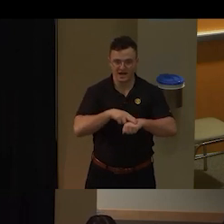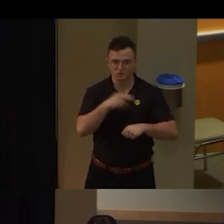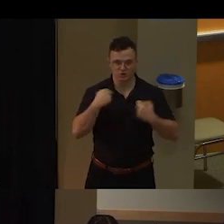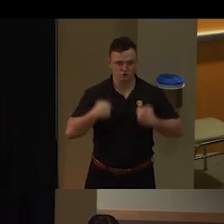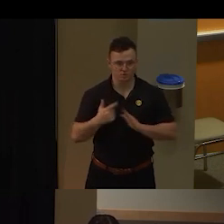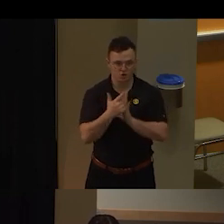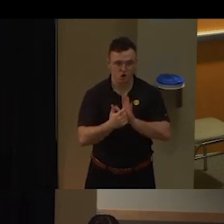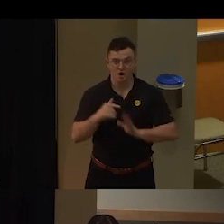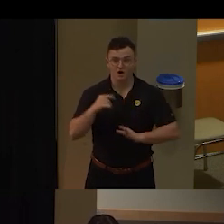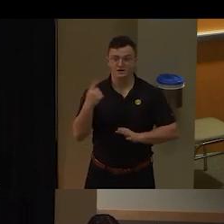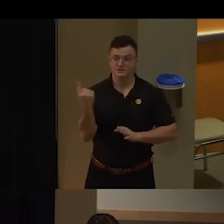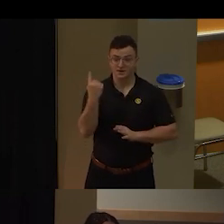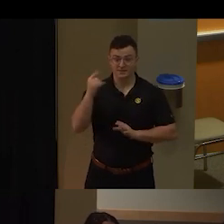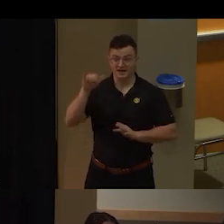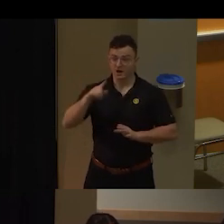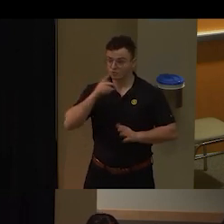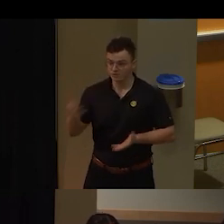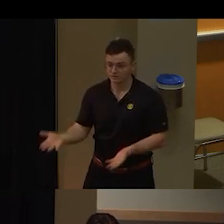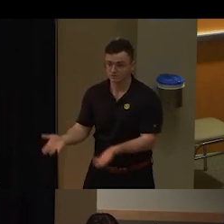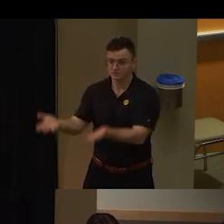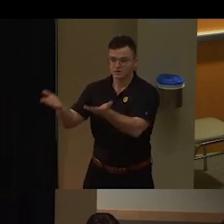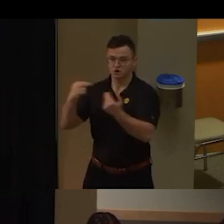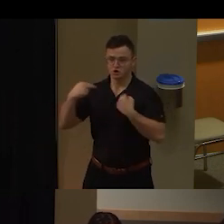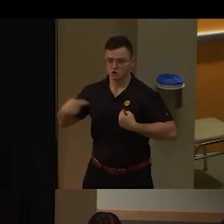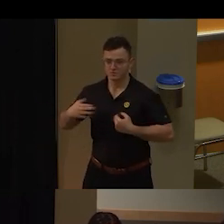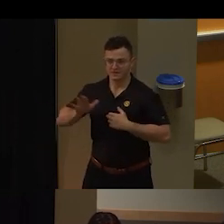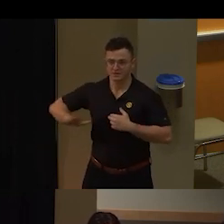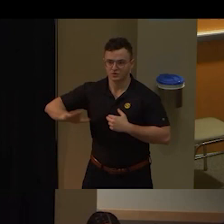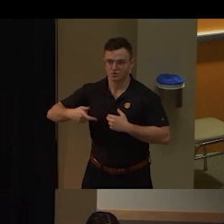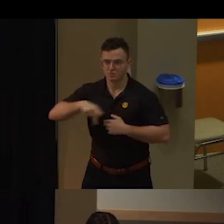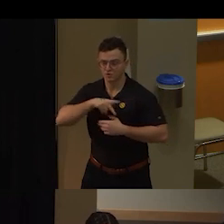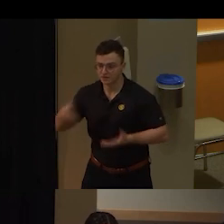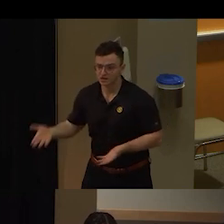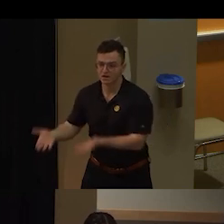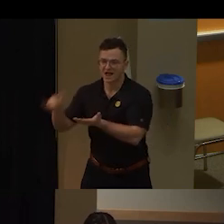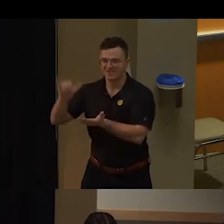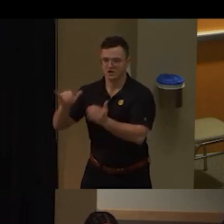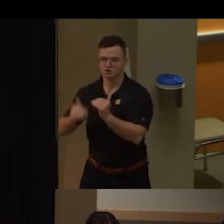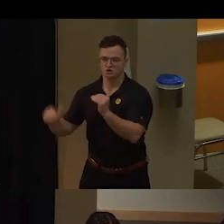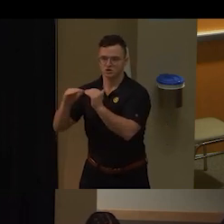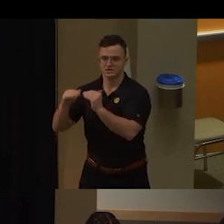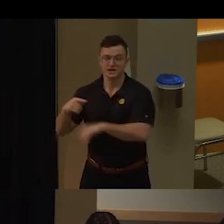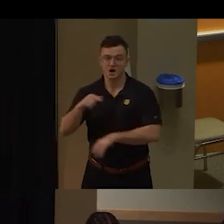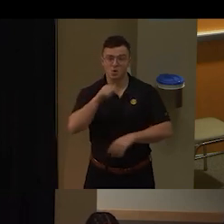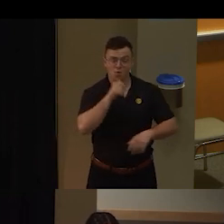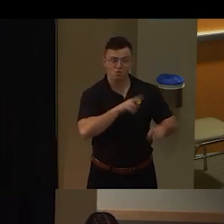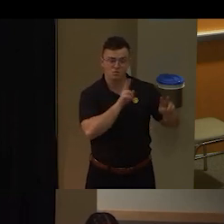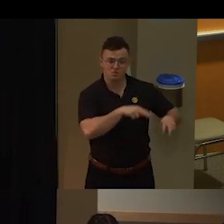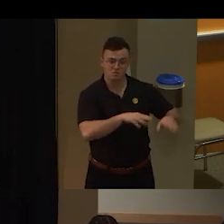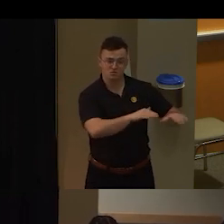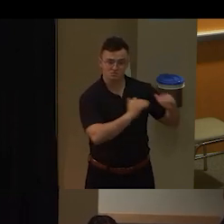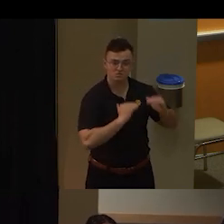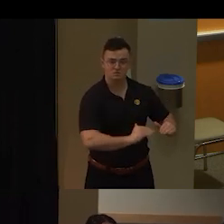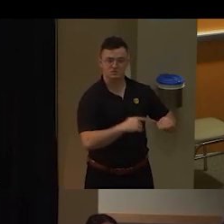human personality is just. Any law that degrades human personality is unjust. All segregation statutes